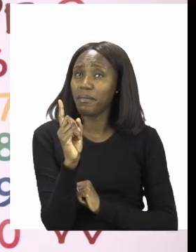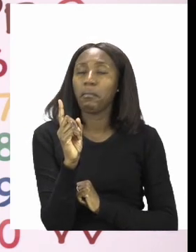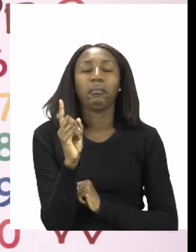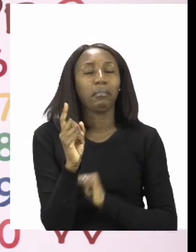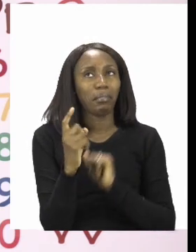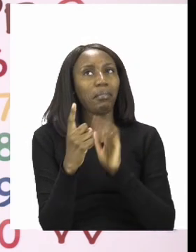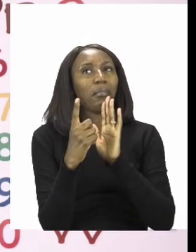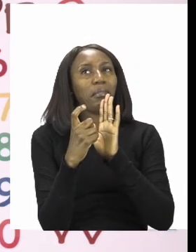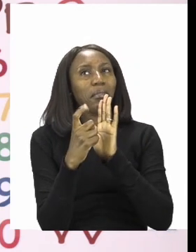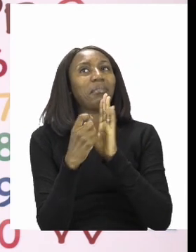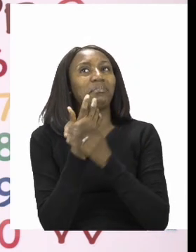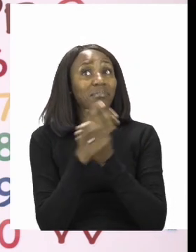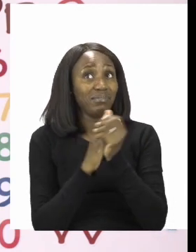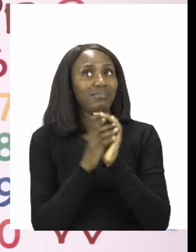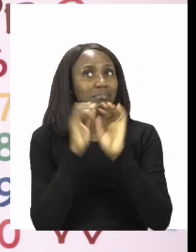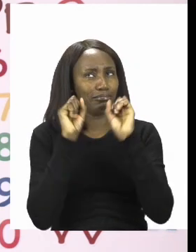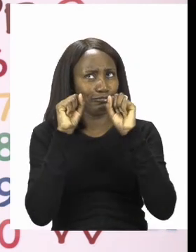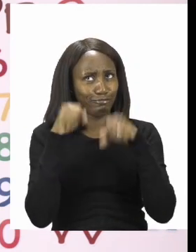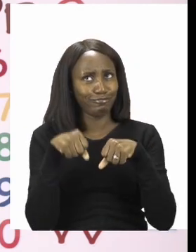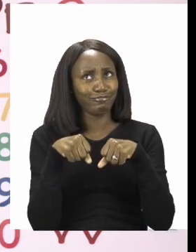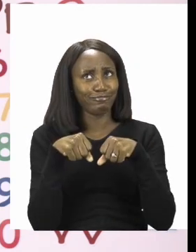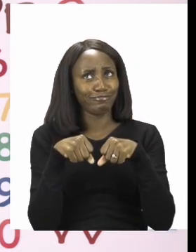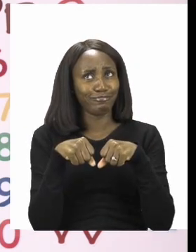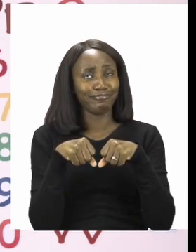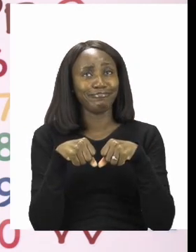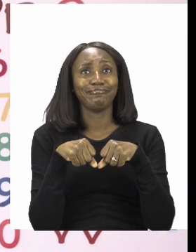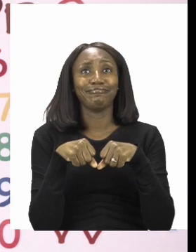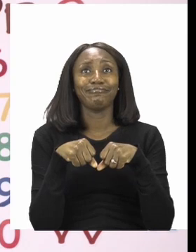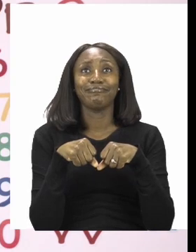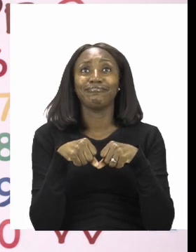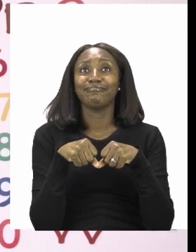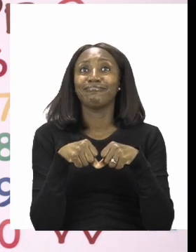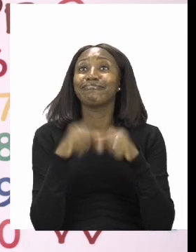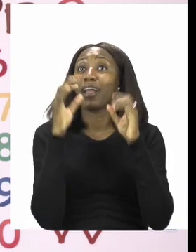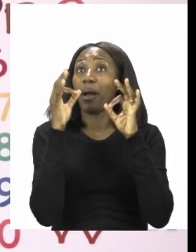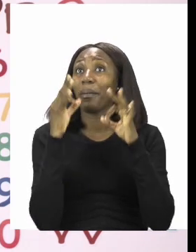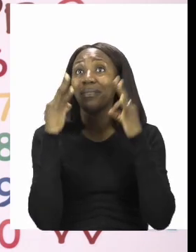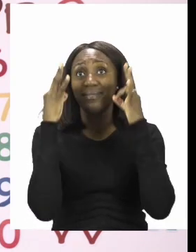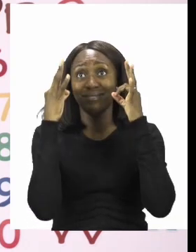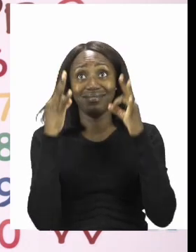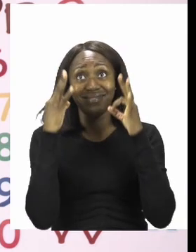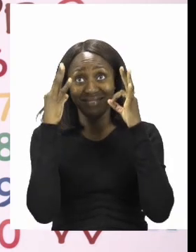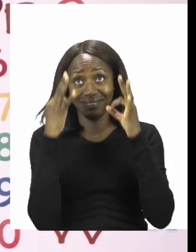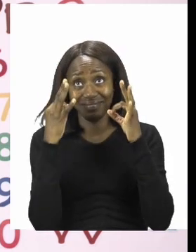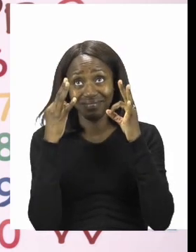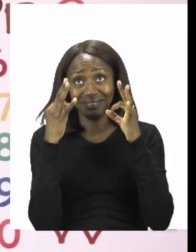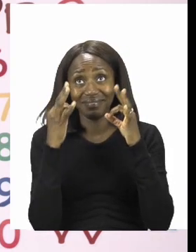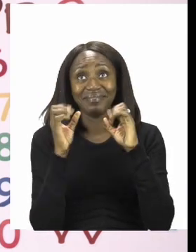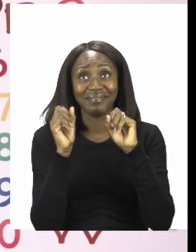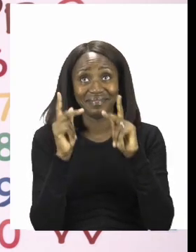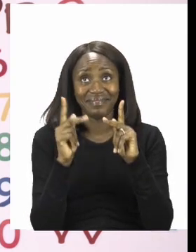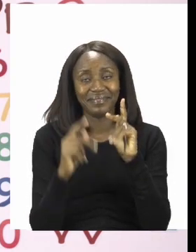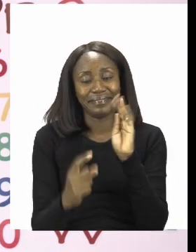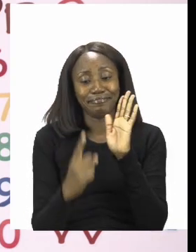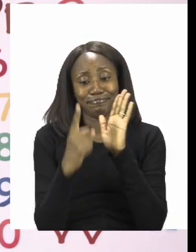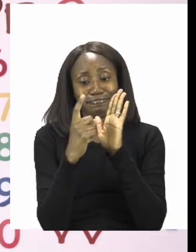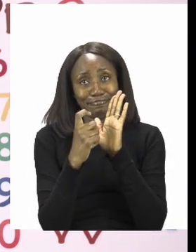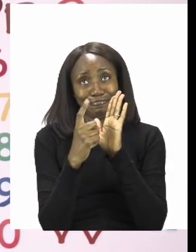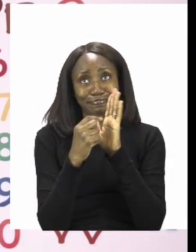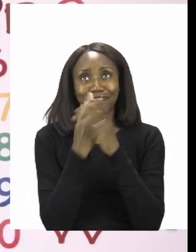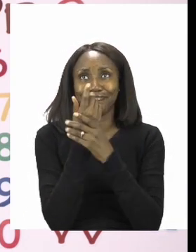to sanitize. So let's take our sanitizer and sing our special sanitizing song.